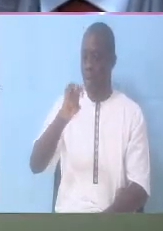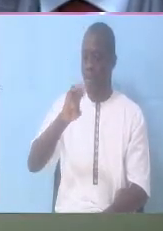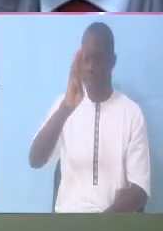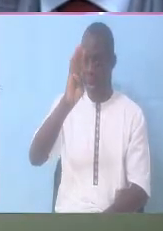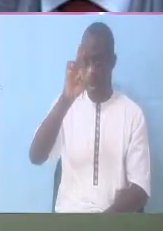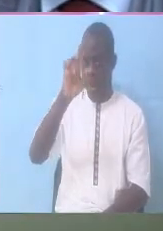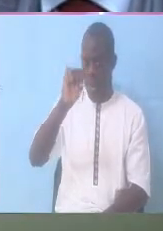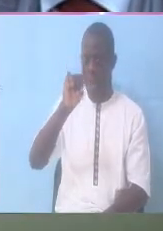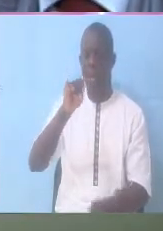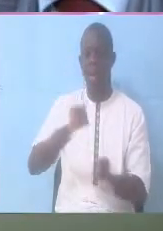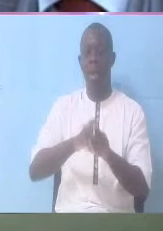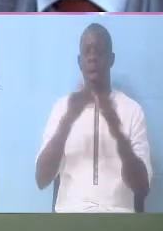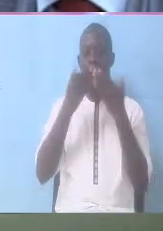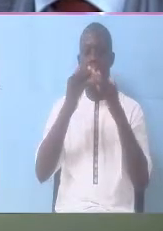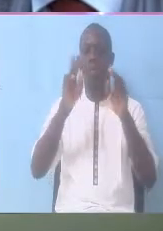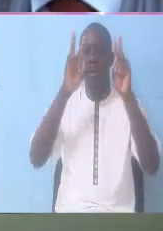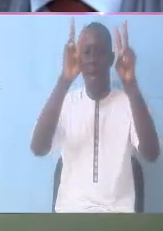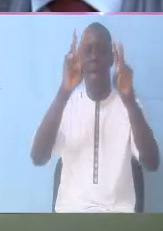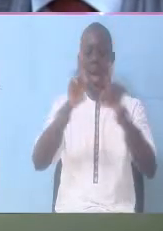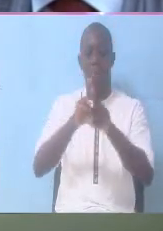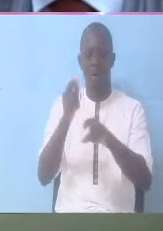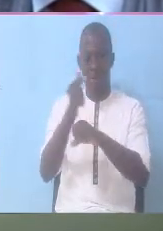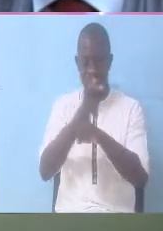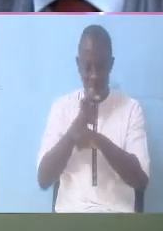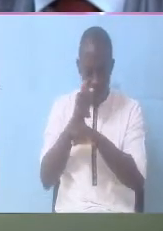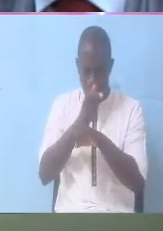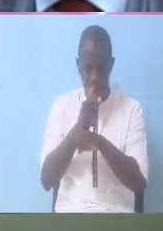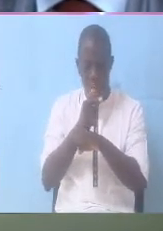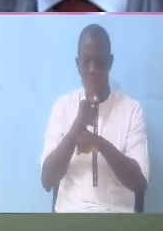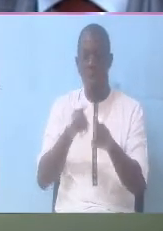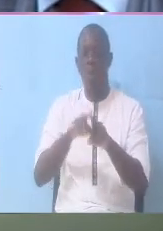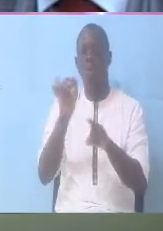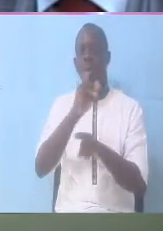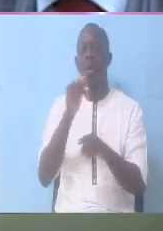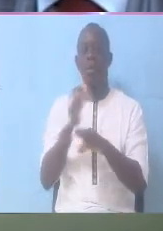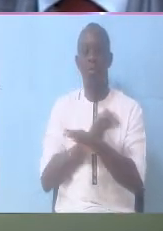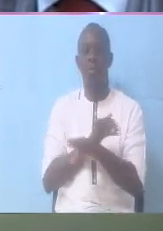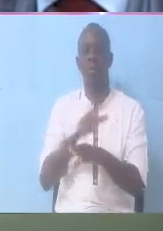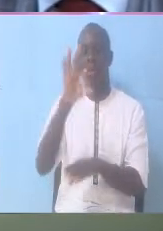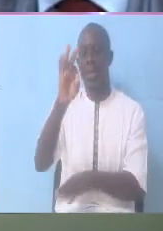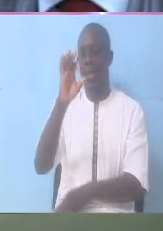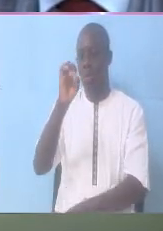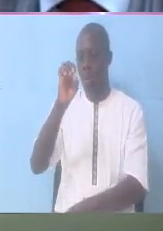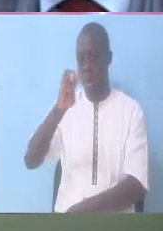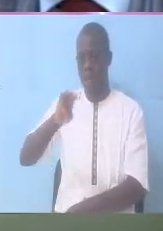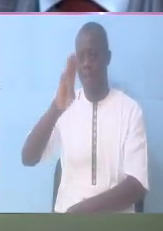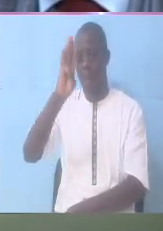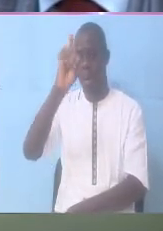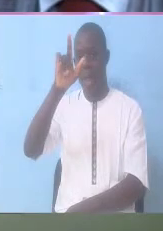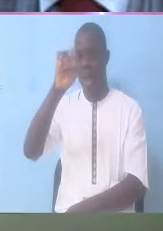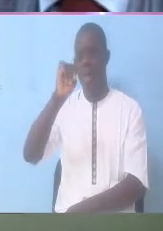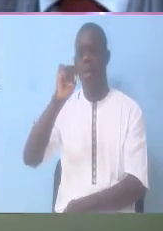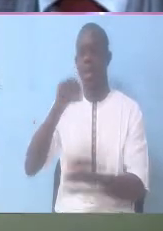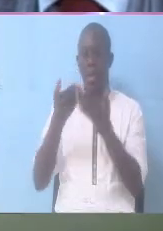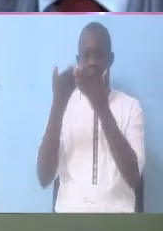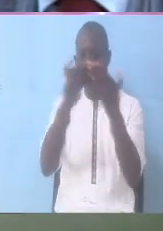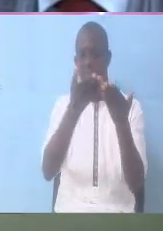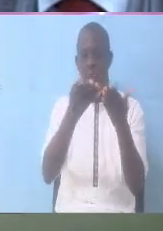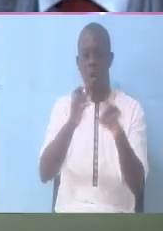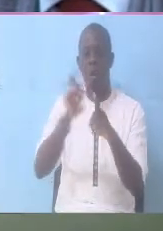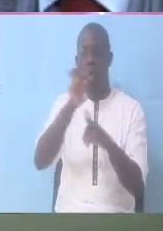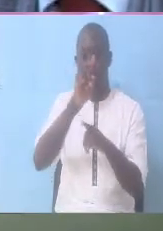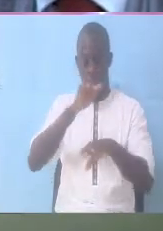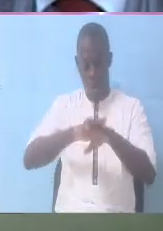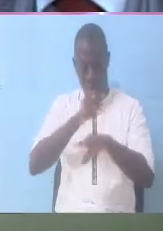tell you the video clip or the video that Tumbul gave him, what was on that